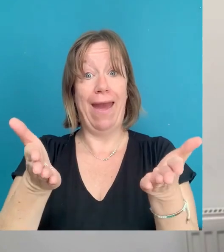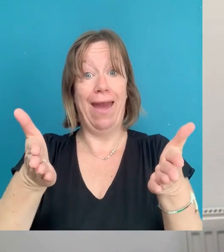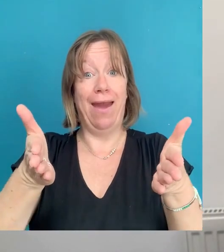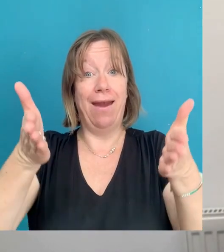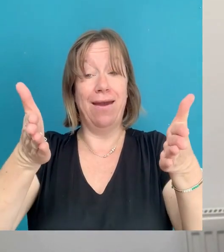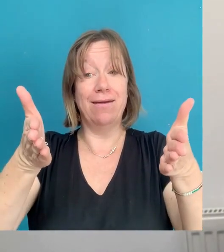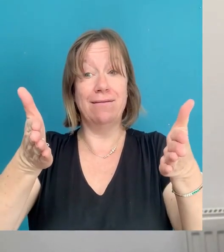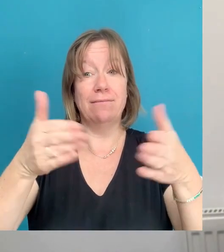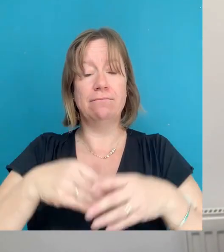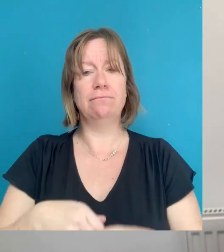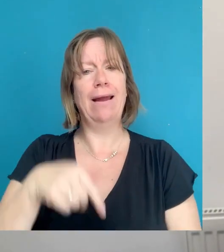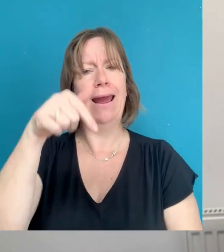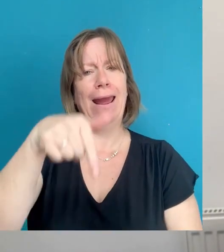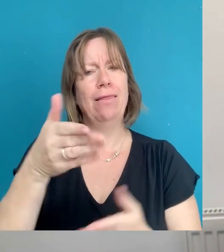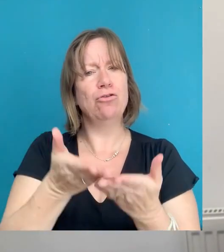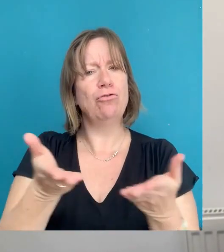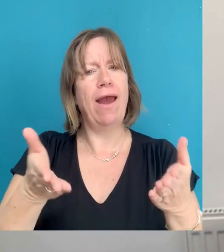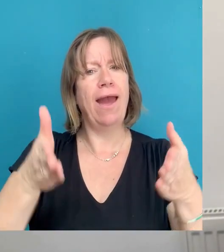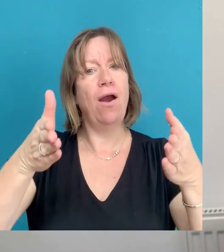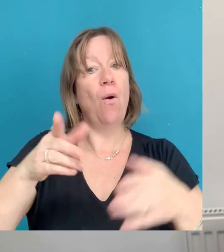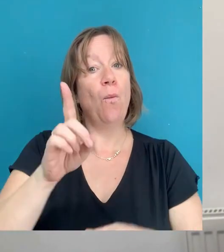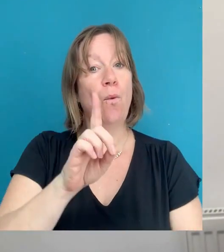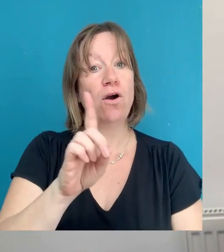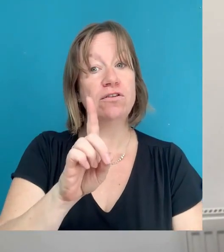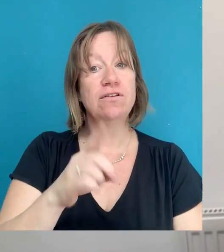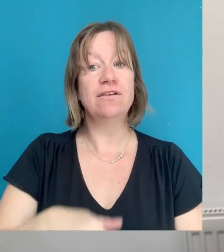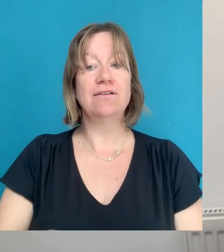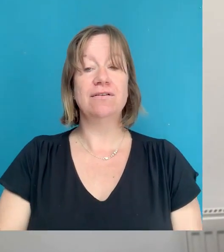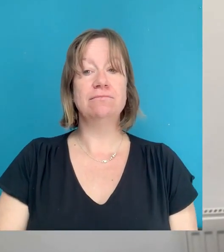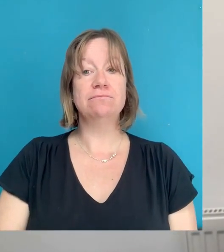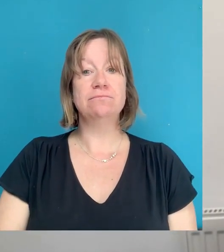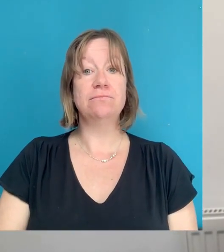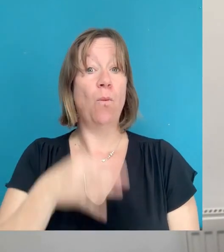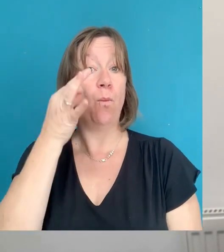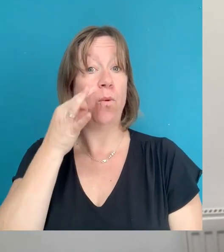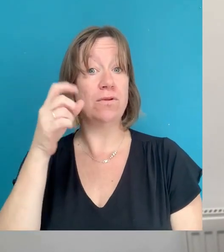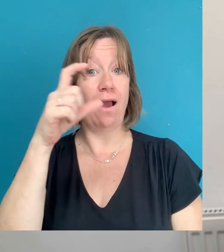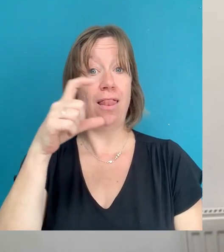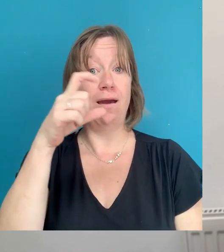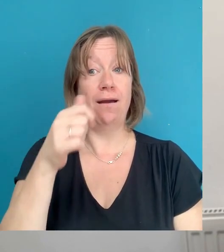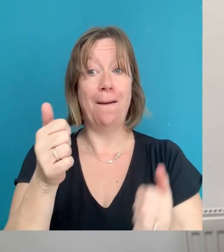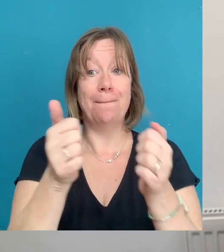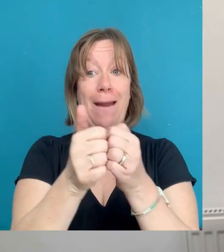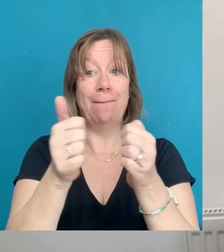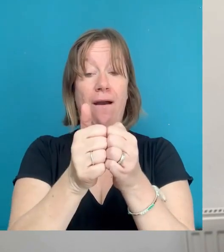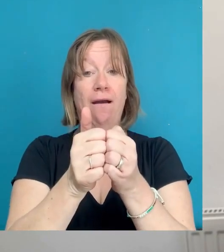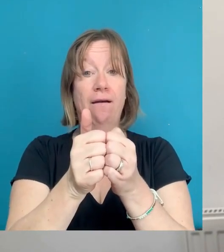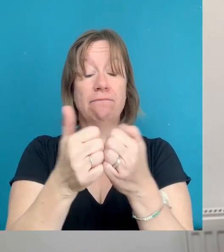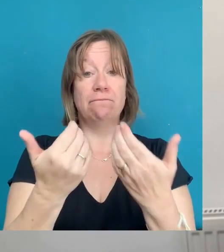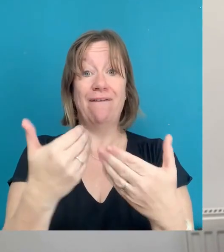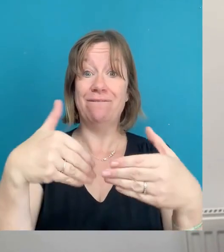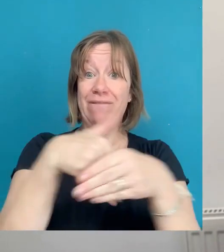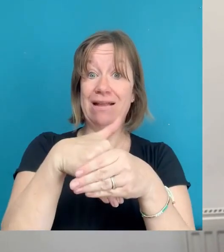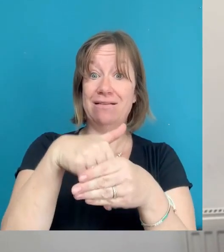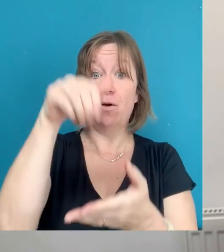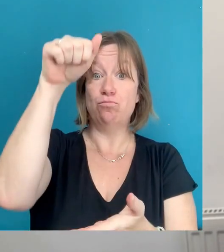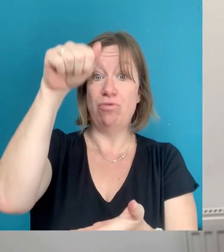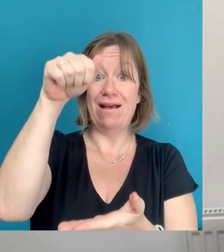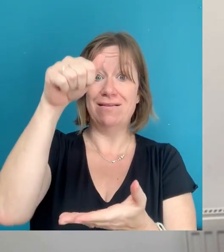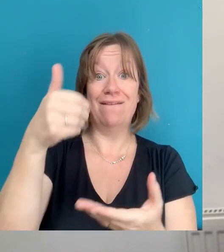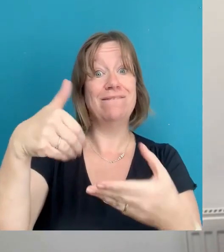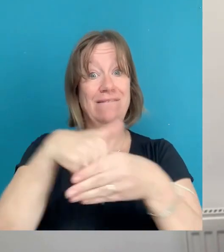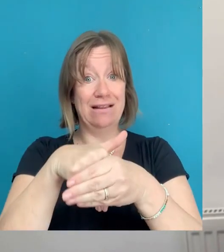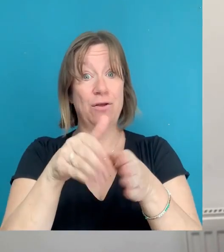I've got a tray here. In the tray is some watercolour paper that fits into